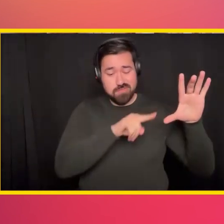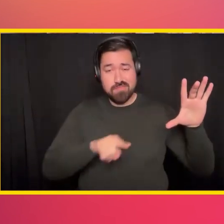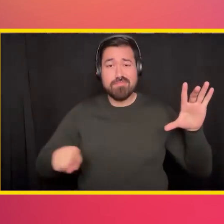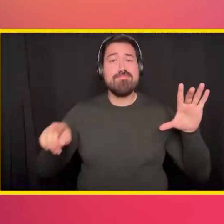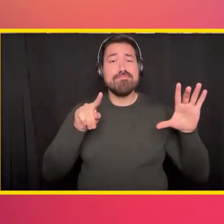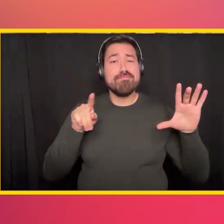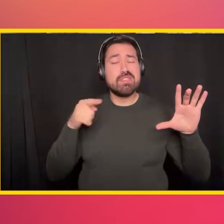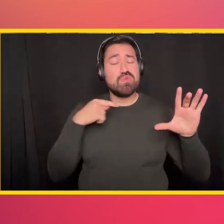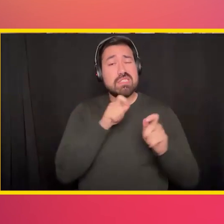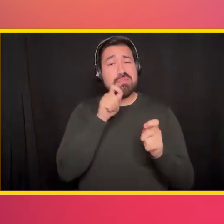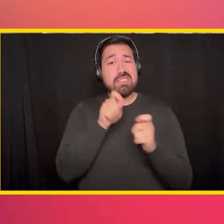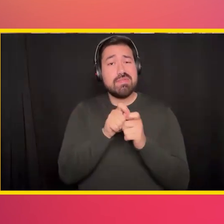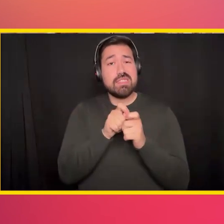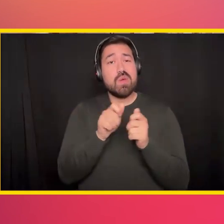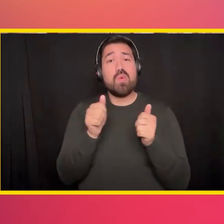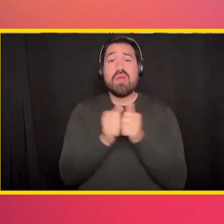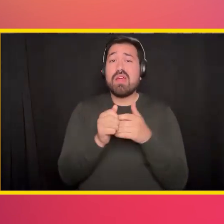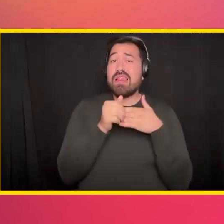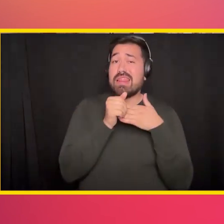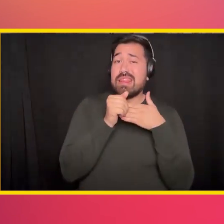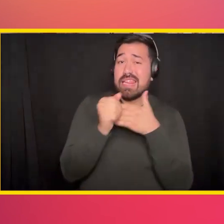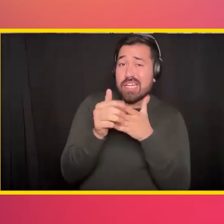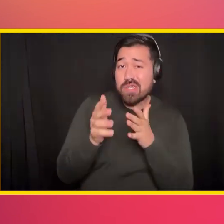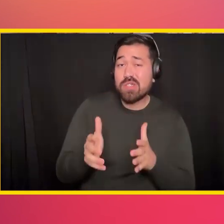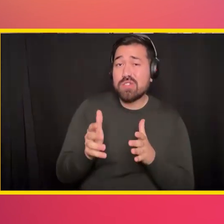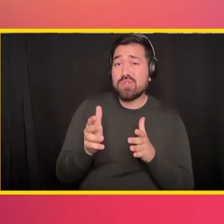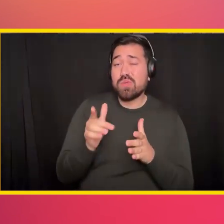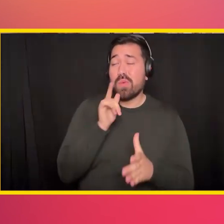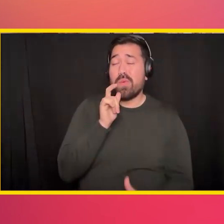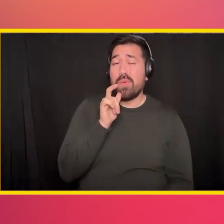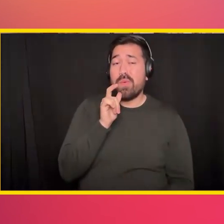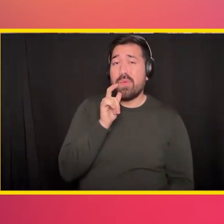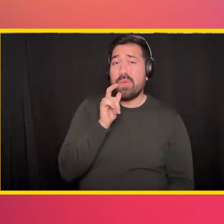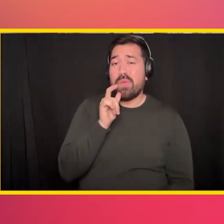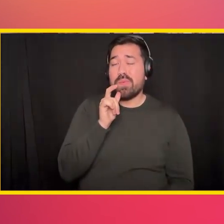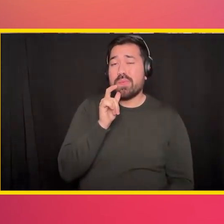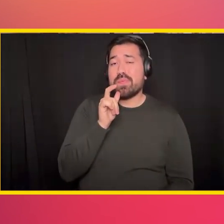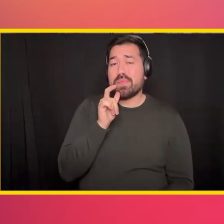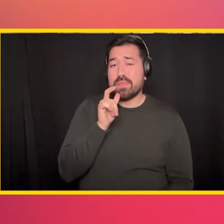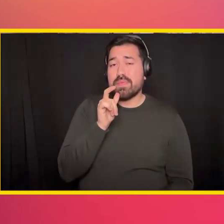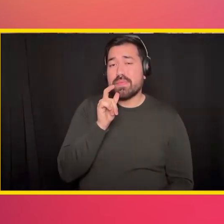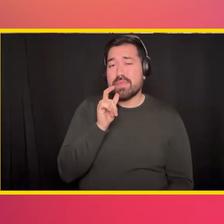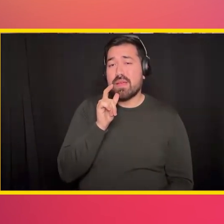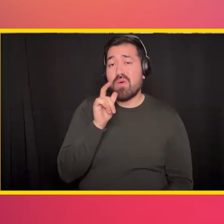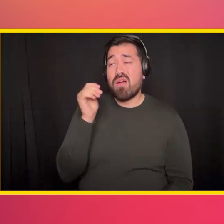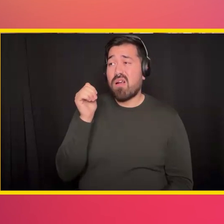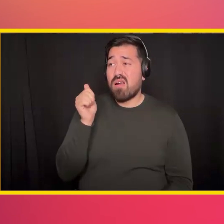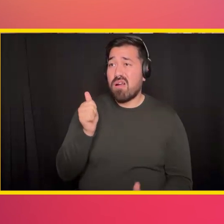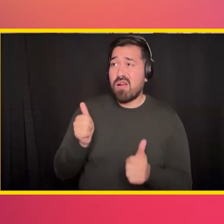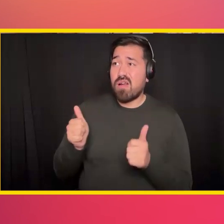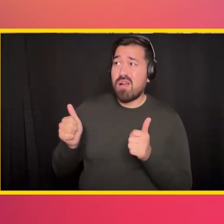for my leaders that exist in uh, high amounts